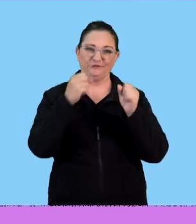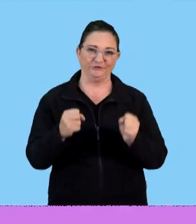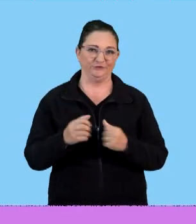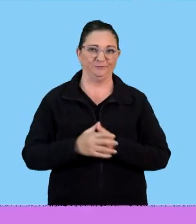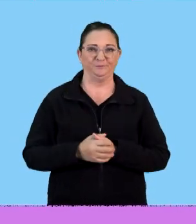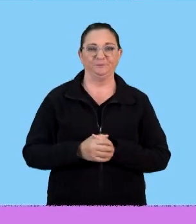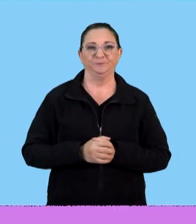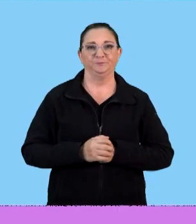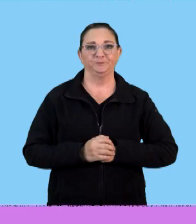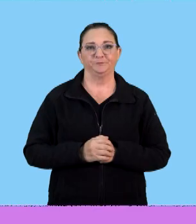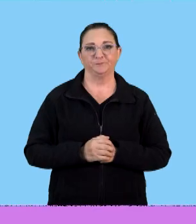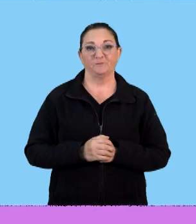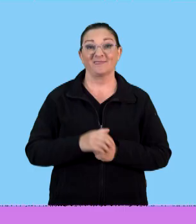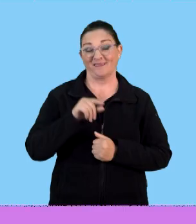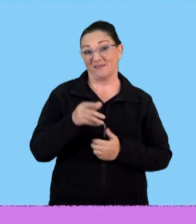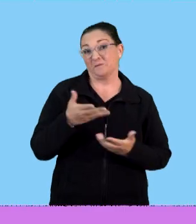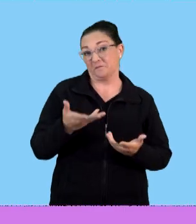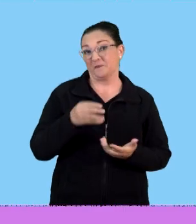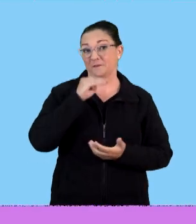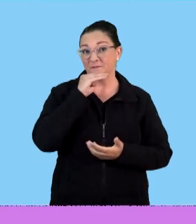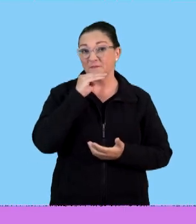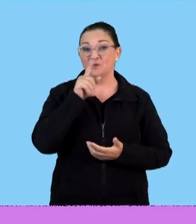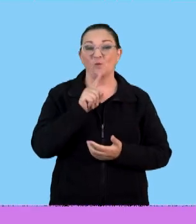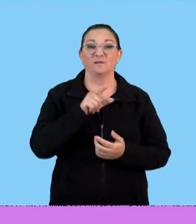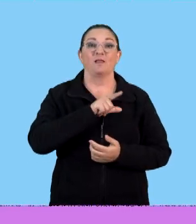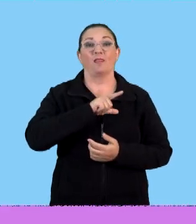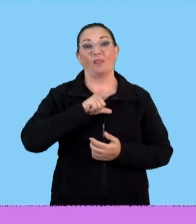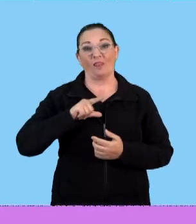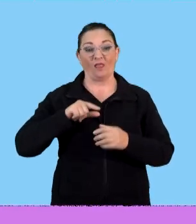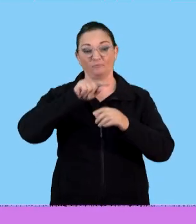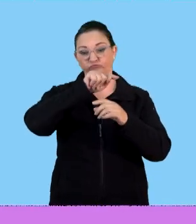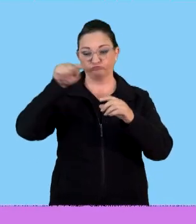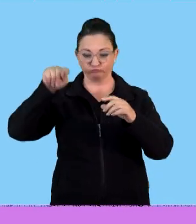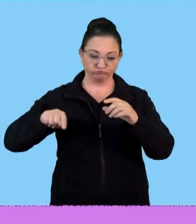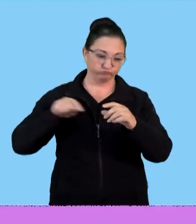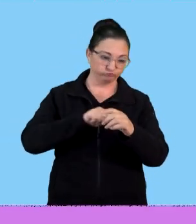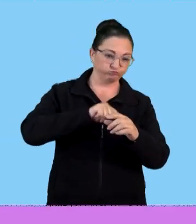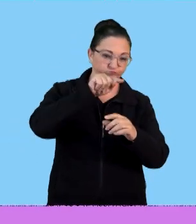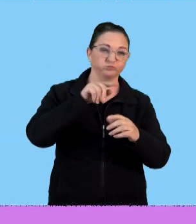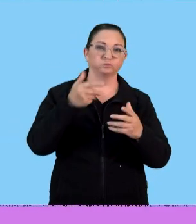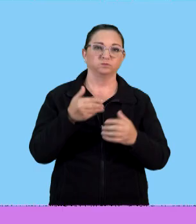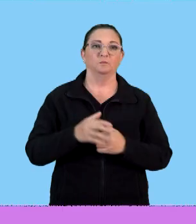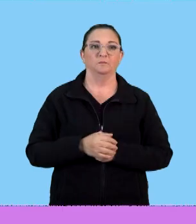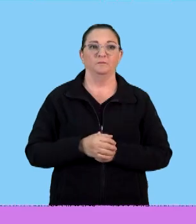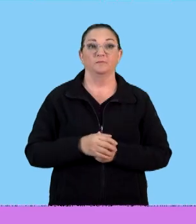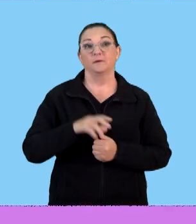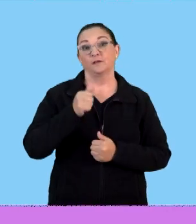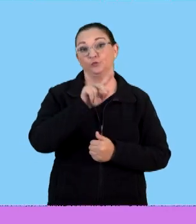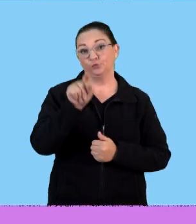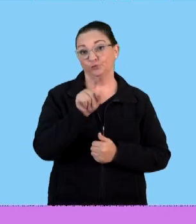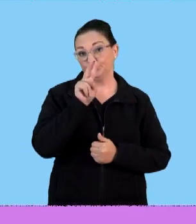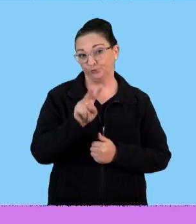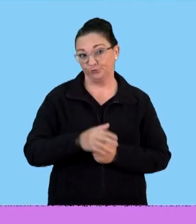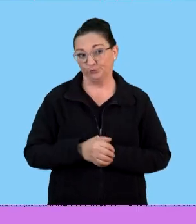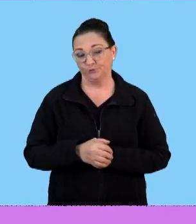of any shape, geometrical shape. So that is, so it's basically the length there around the boundary of a shape.